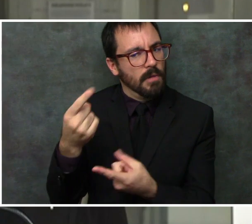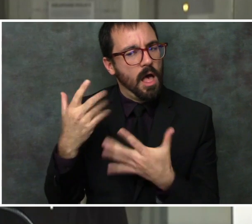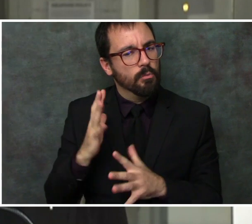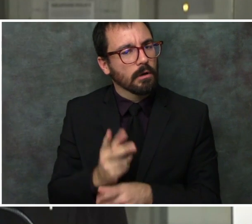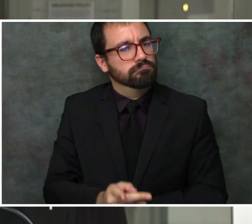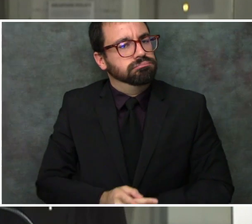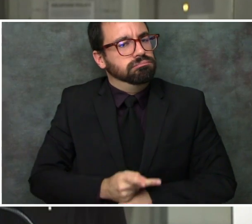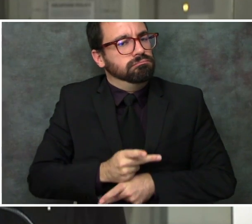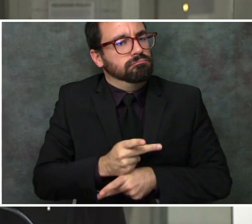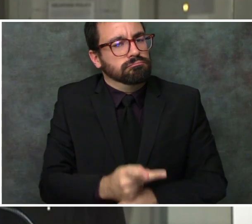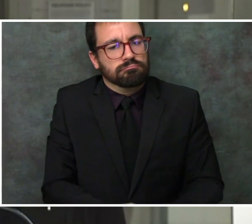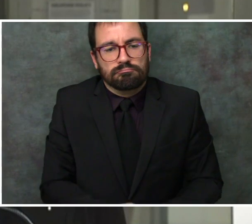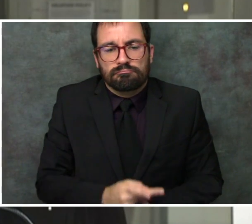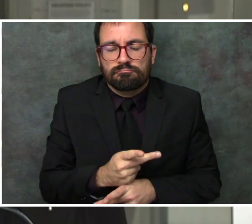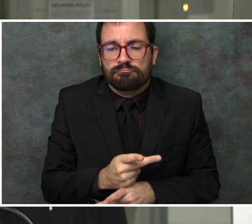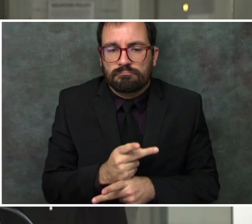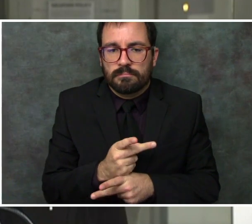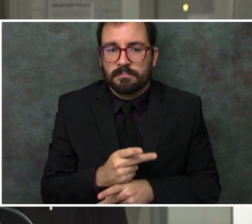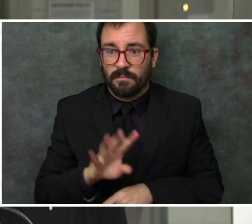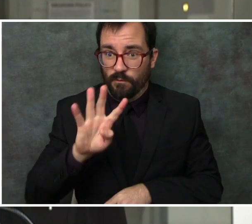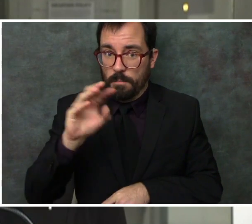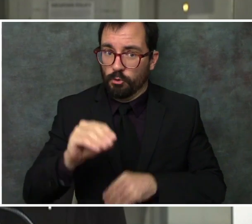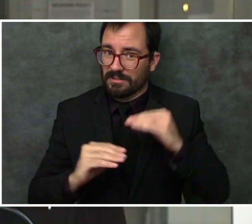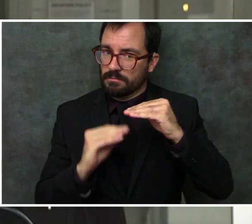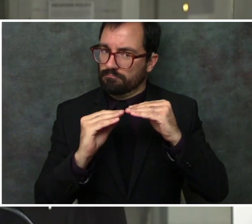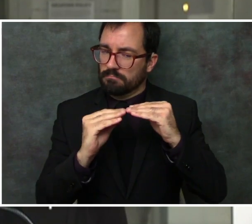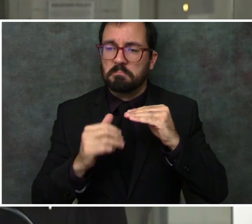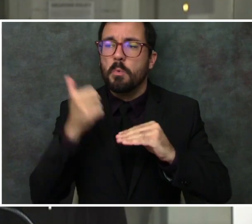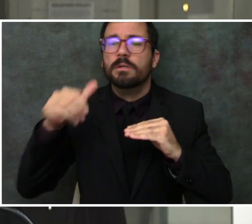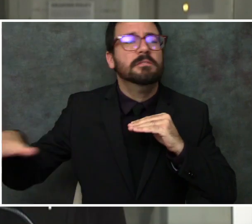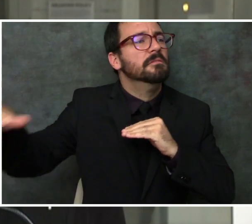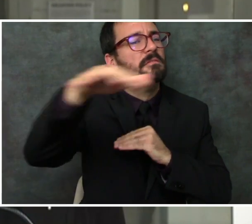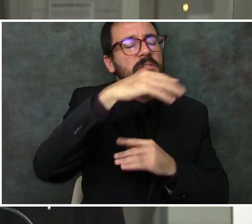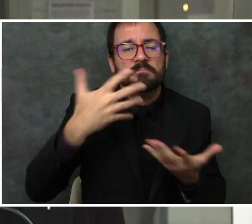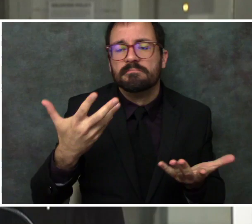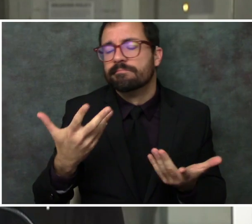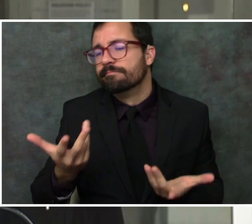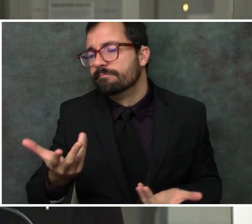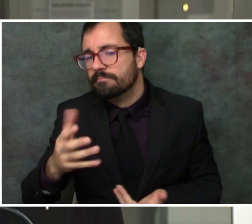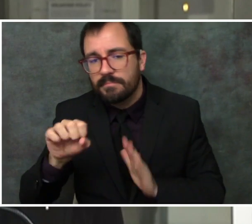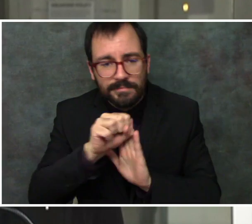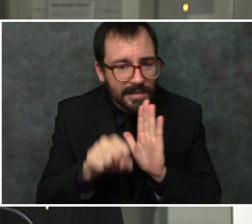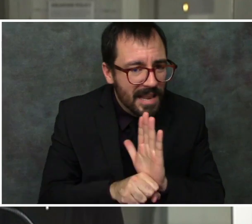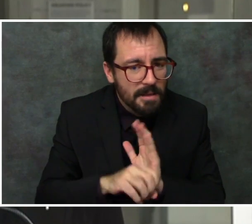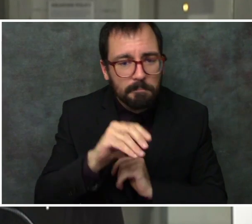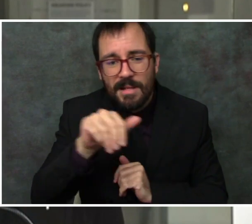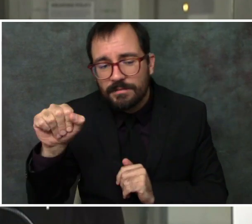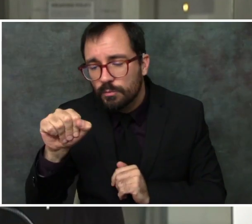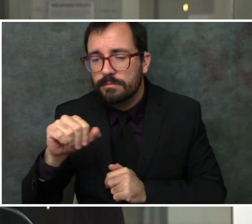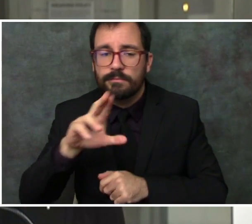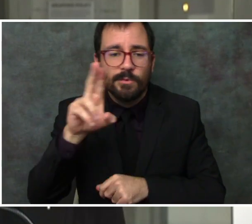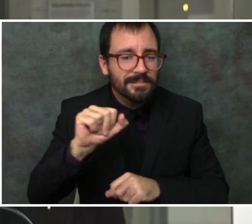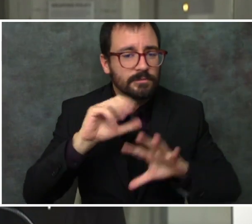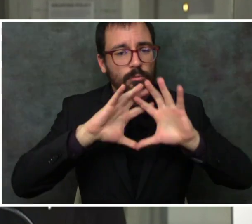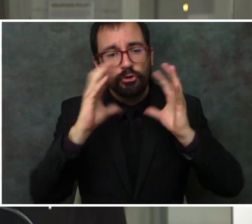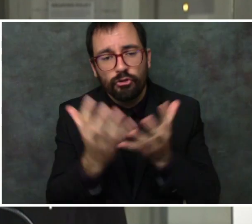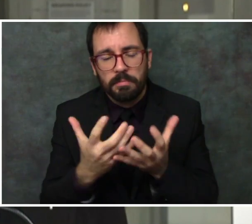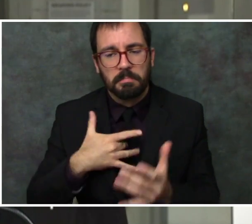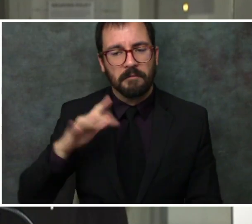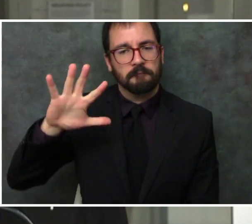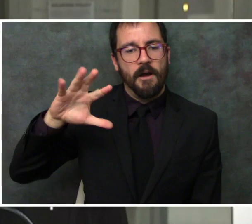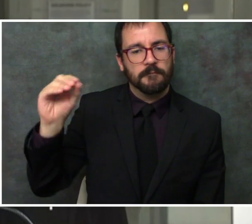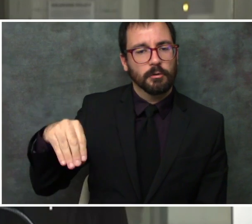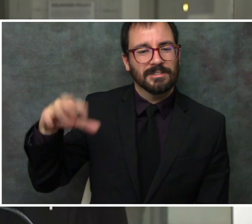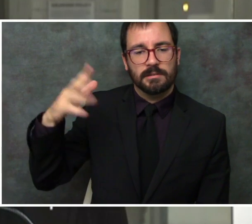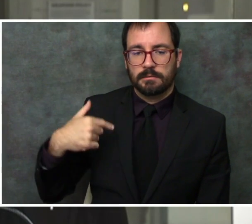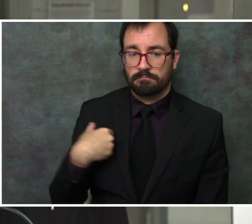The state, the national, and the global pandemic health standards generally focus on specifically a 5% test rating.